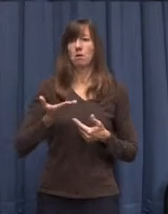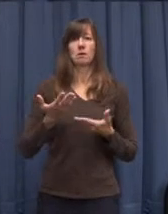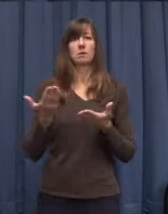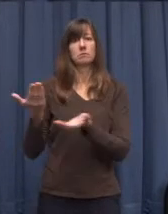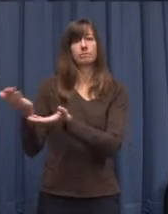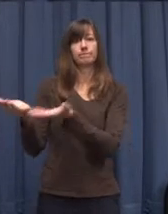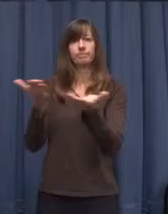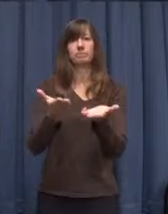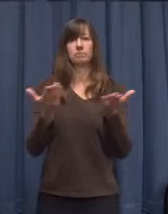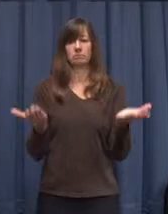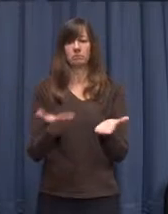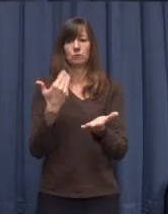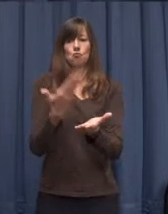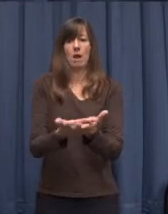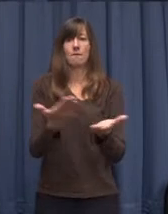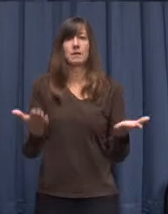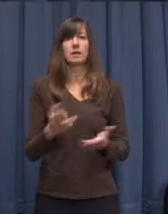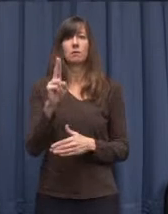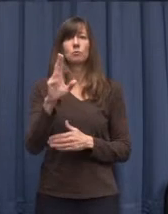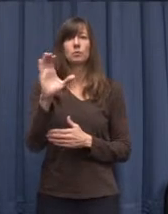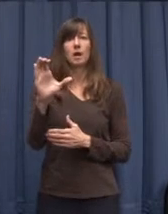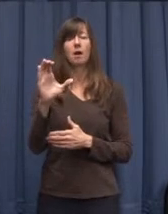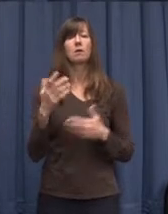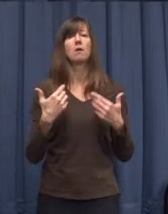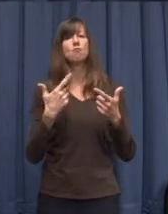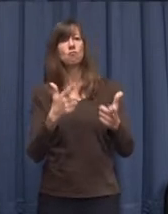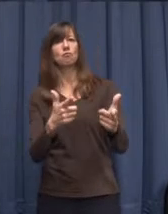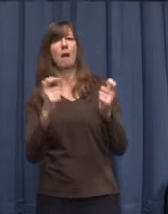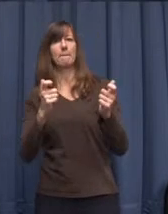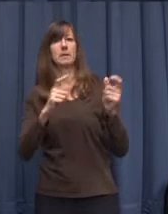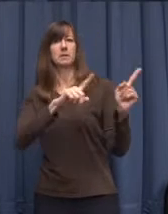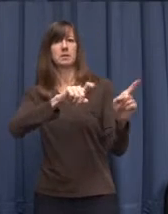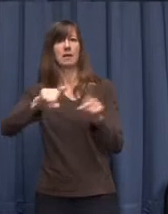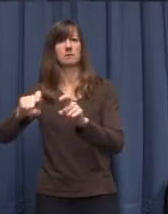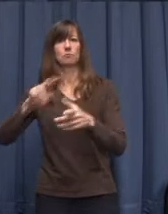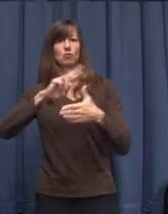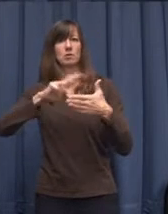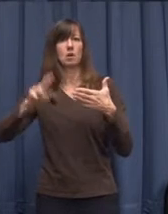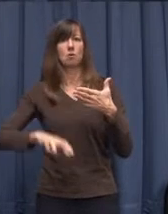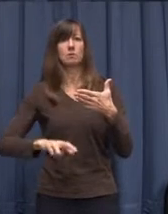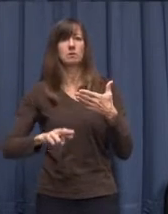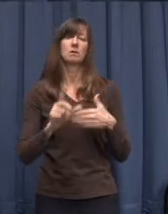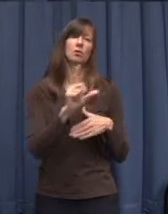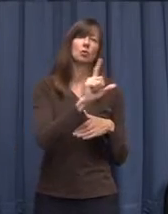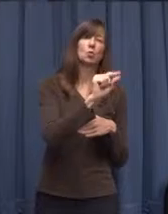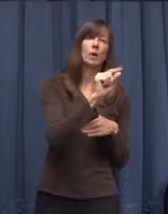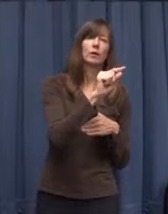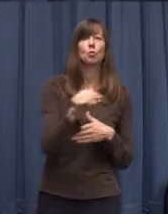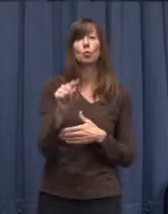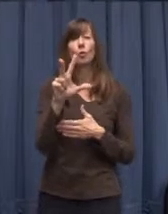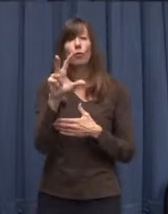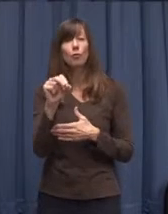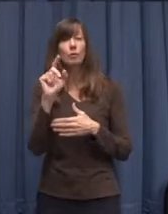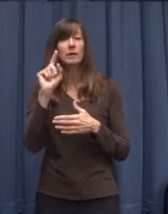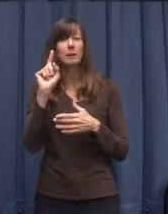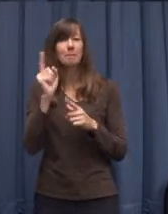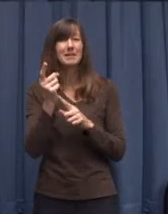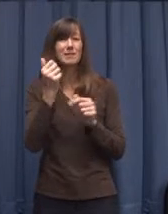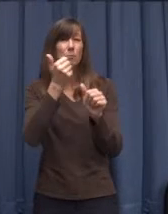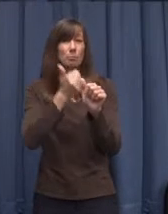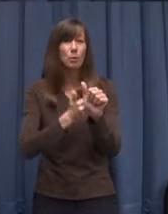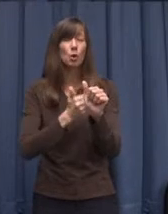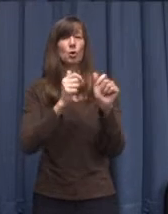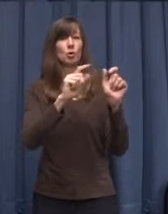taking days to get test results, let us take about 20 to 30 minutes per test. That's the good news. So